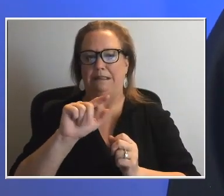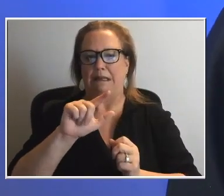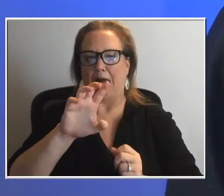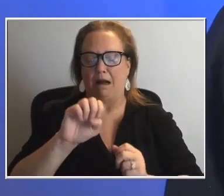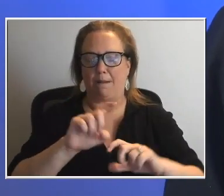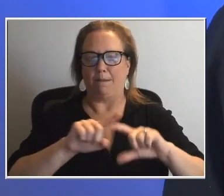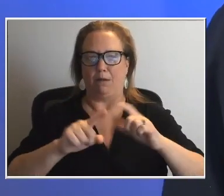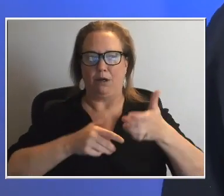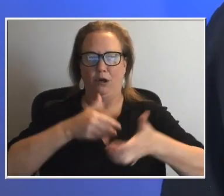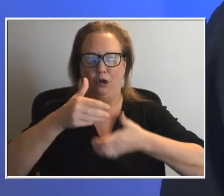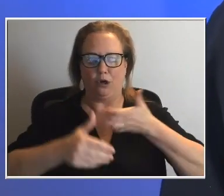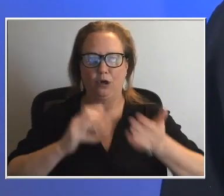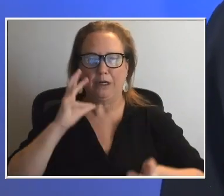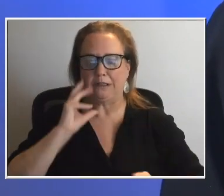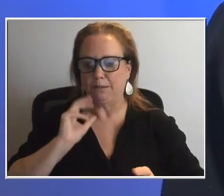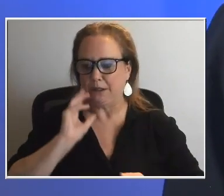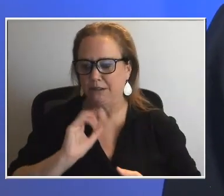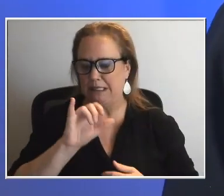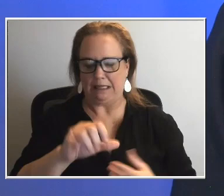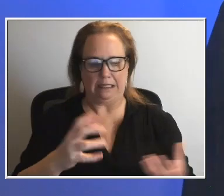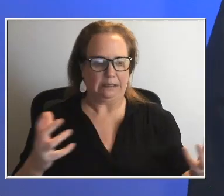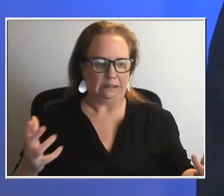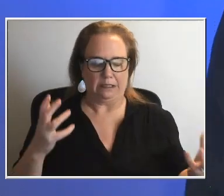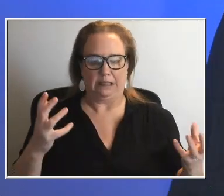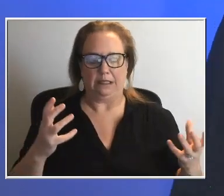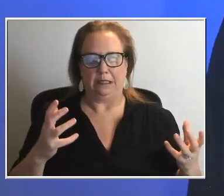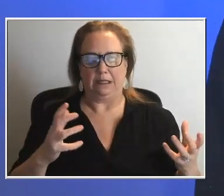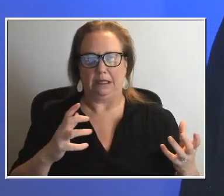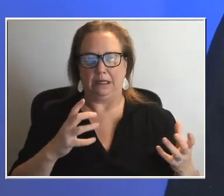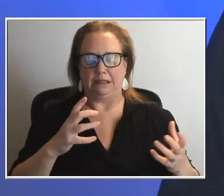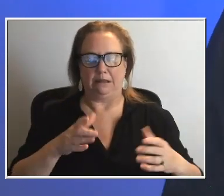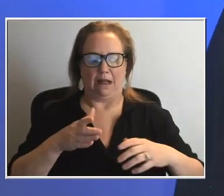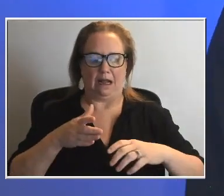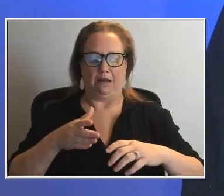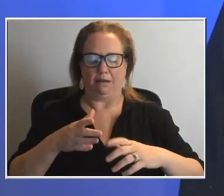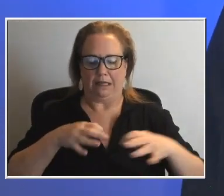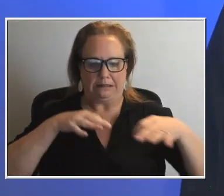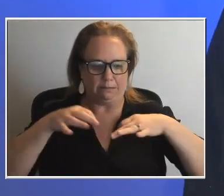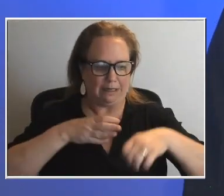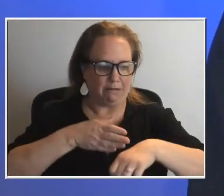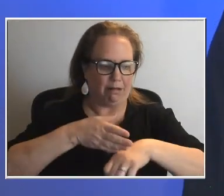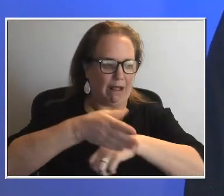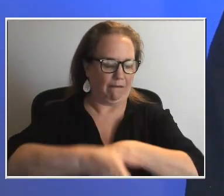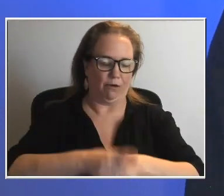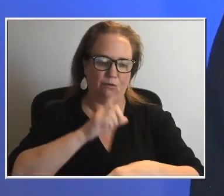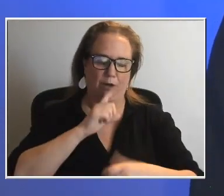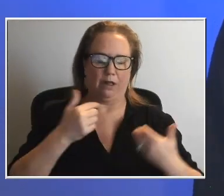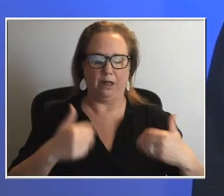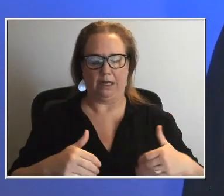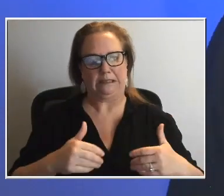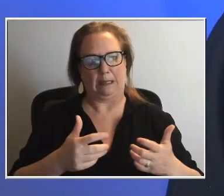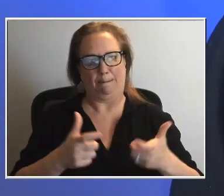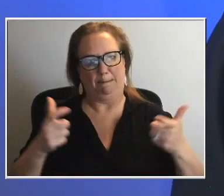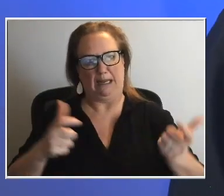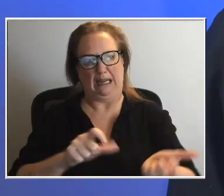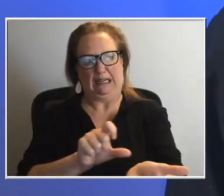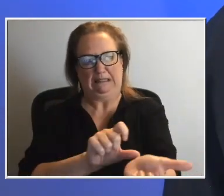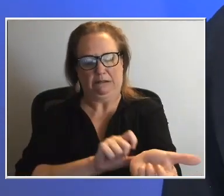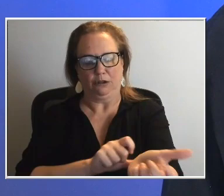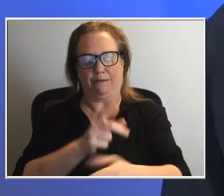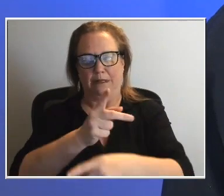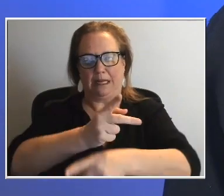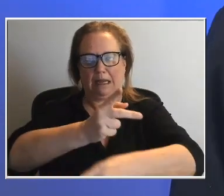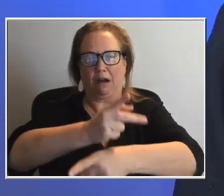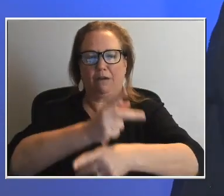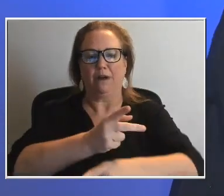this, you know, it isn't until after they unwrap everything, because I mean that's quite a big wound that you have to be taken care of, and